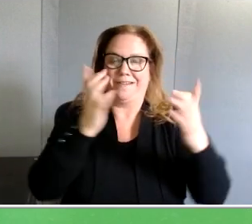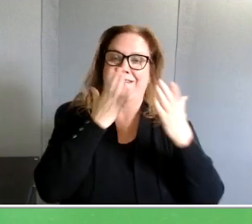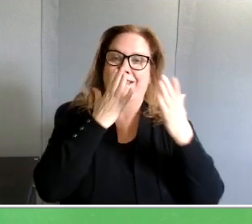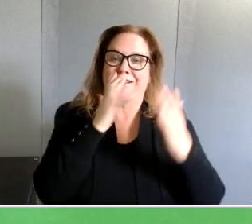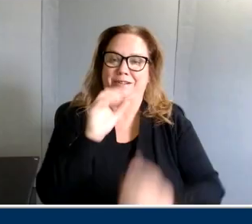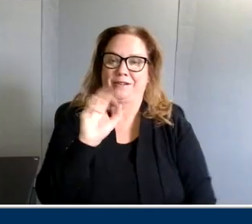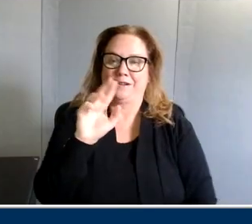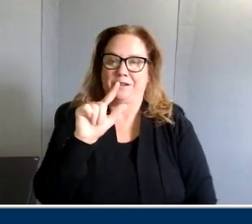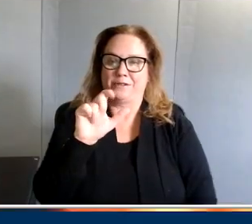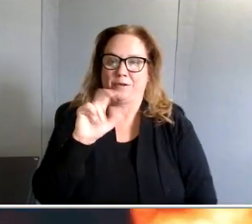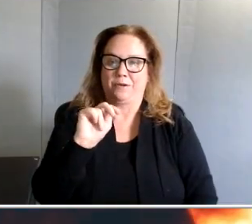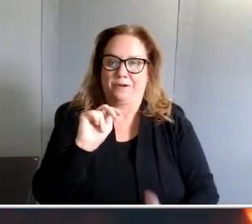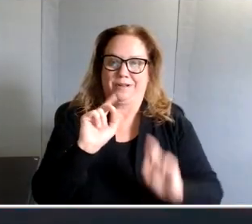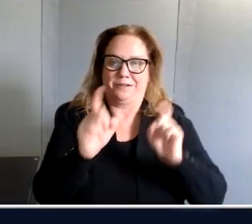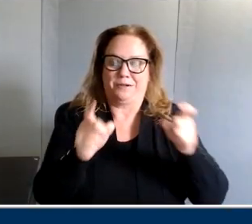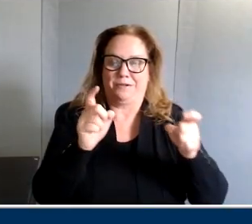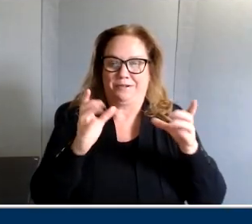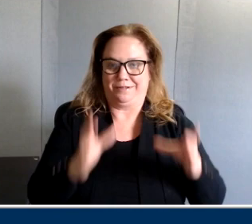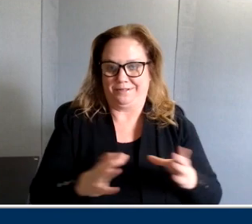donor.